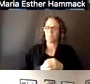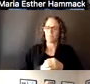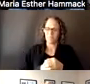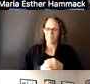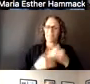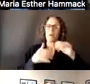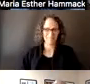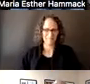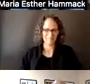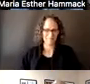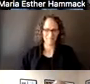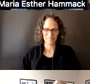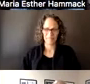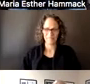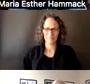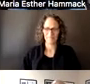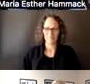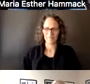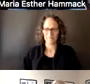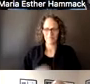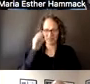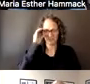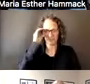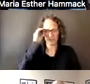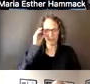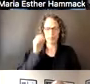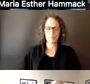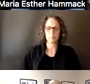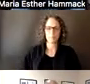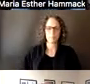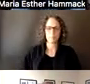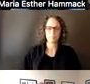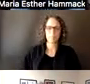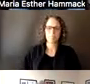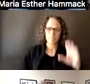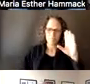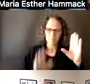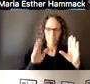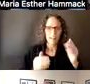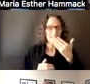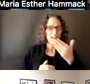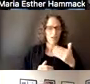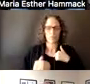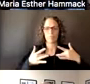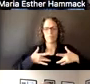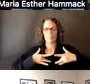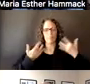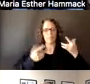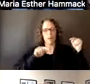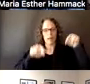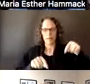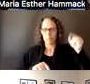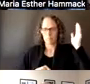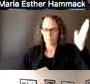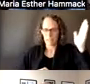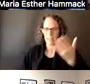Maria Esther Hammack. Thank you so much. I am very excited to be here and to be have been invited